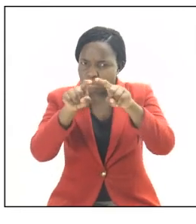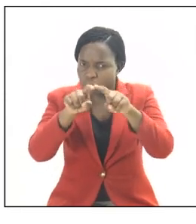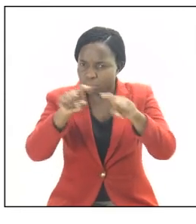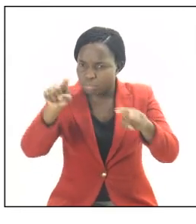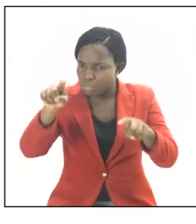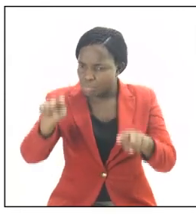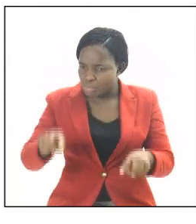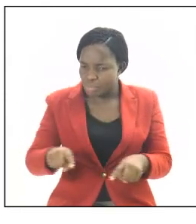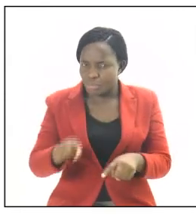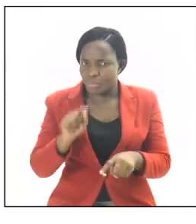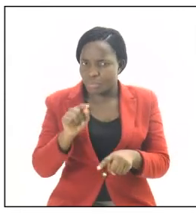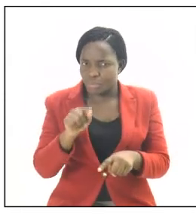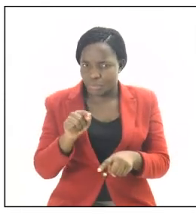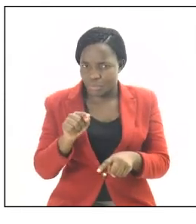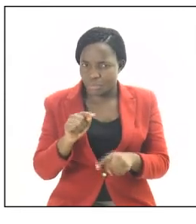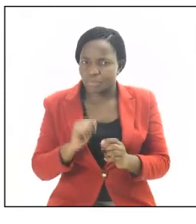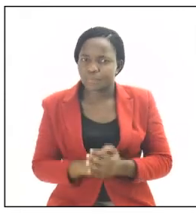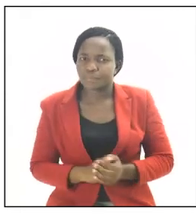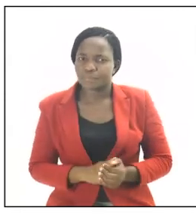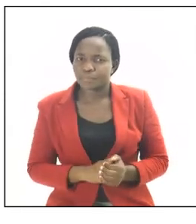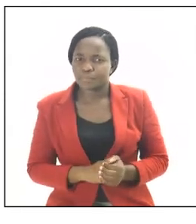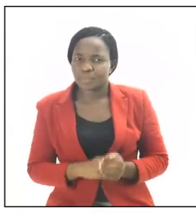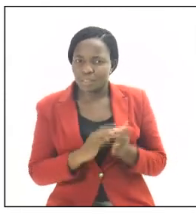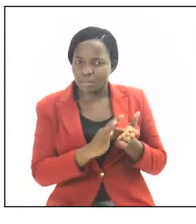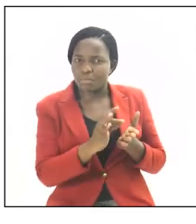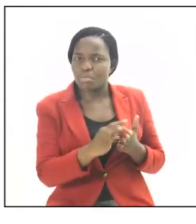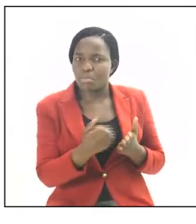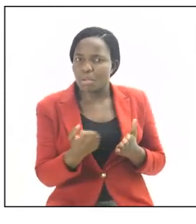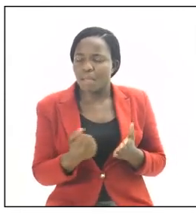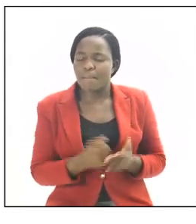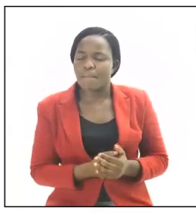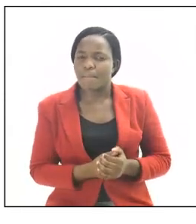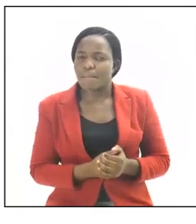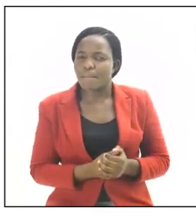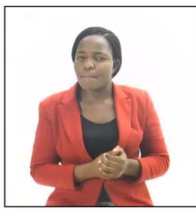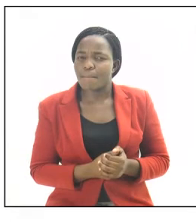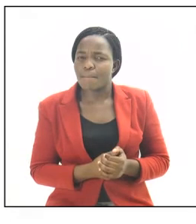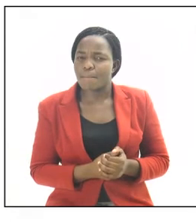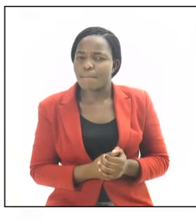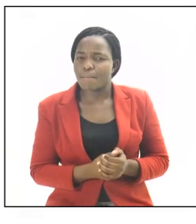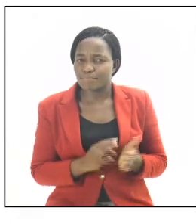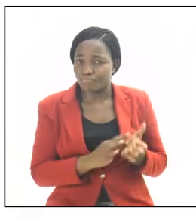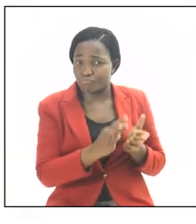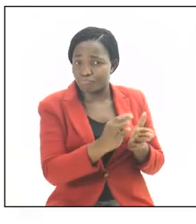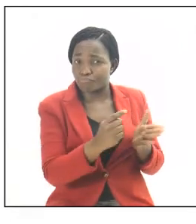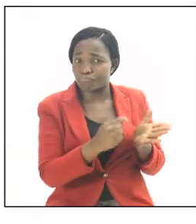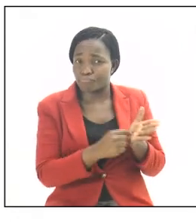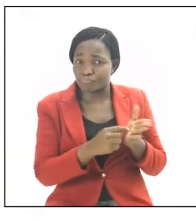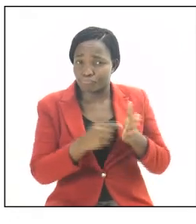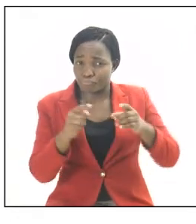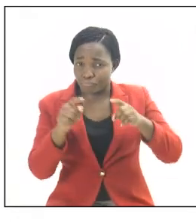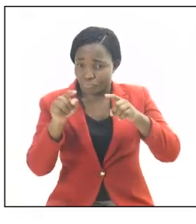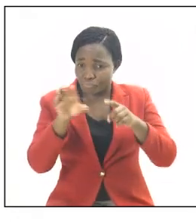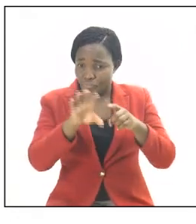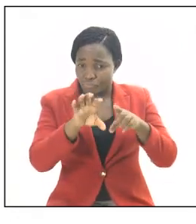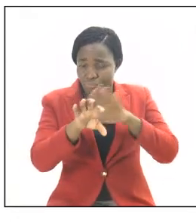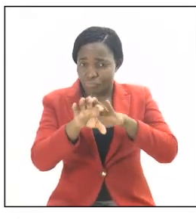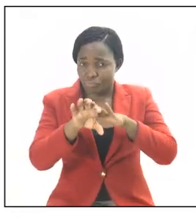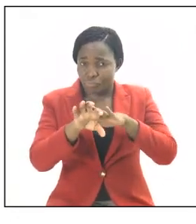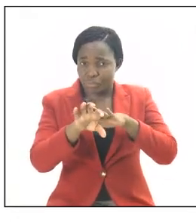make sure again of the formula. It's here on the screen. The formula for the area of a trapezium